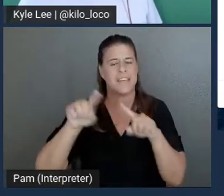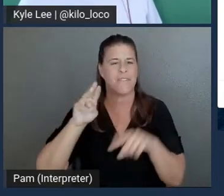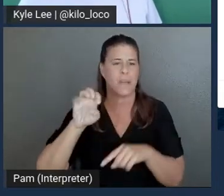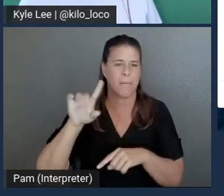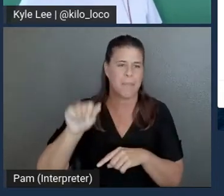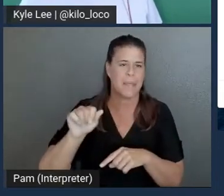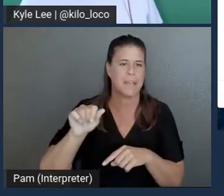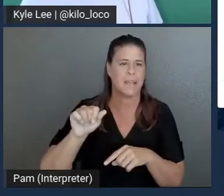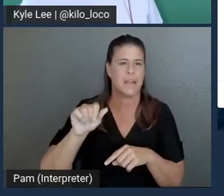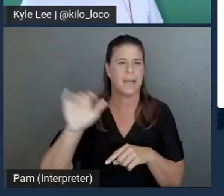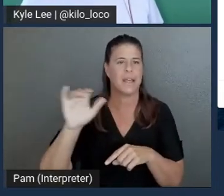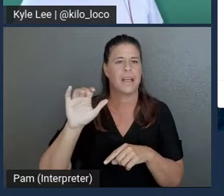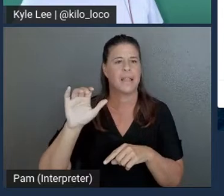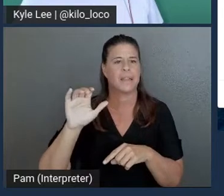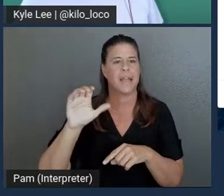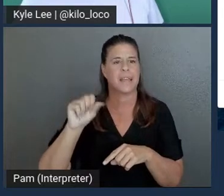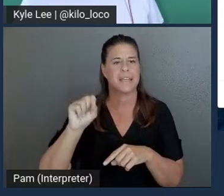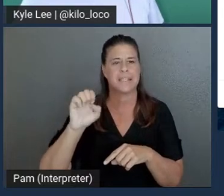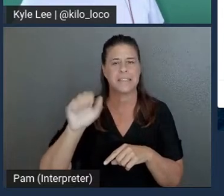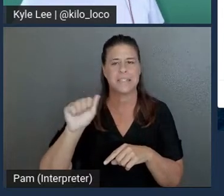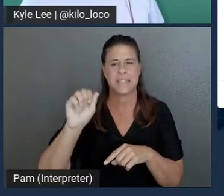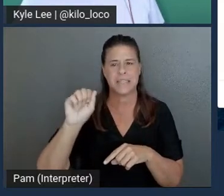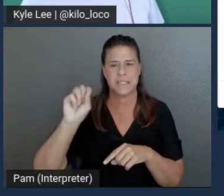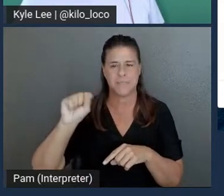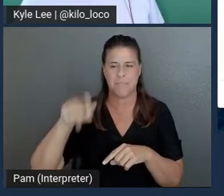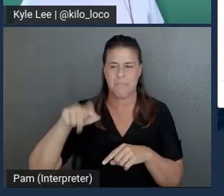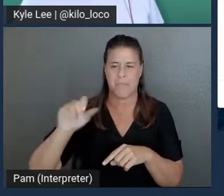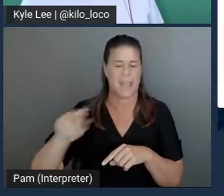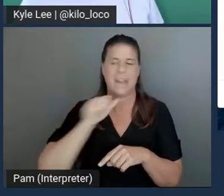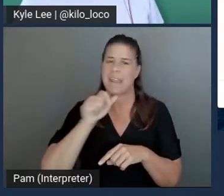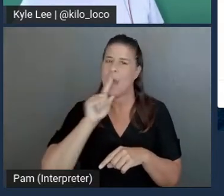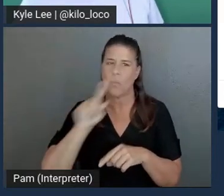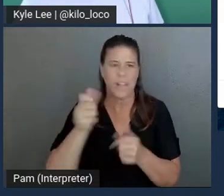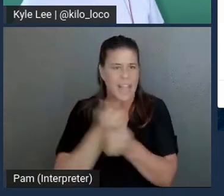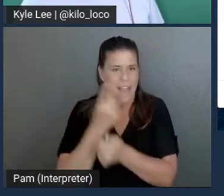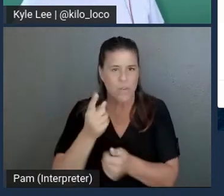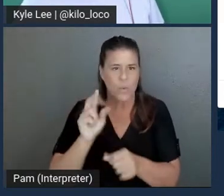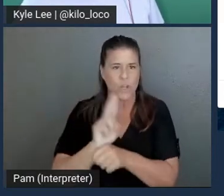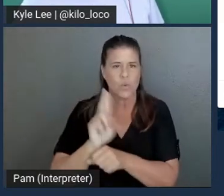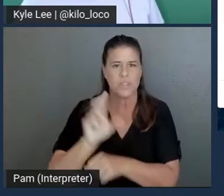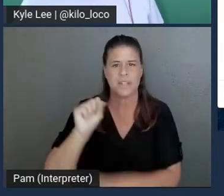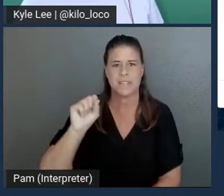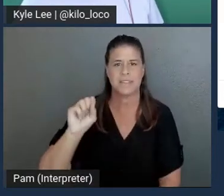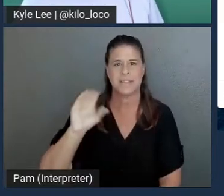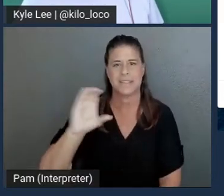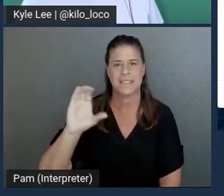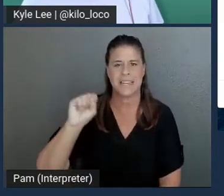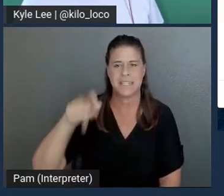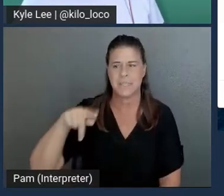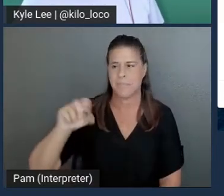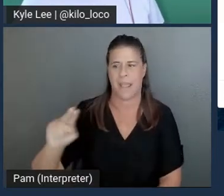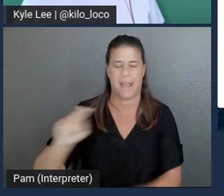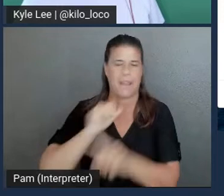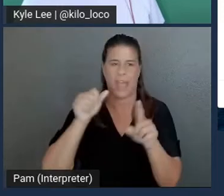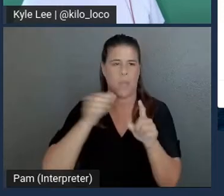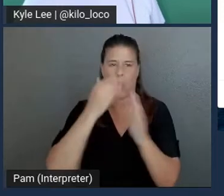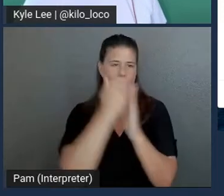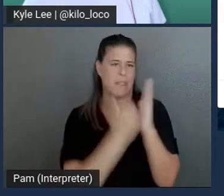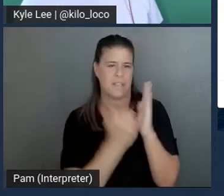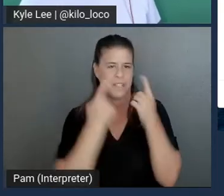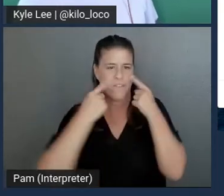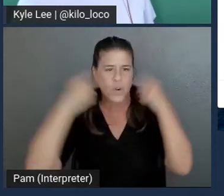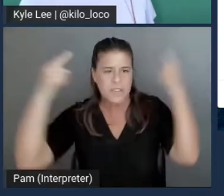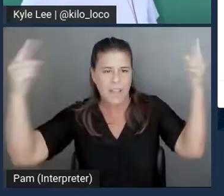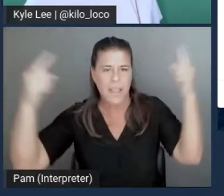like C-SPAN, for instance, is a great example. Like not everybody on C-SPAN might be necessarily listed in a celebrity